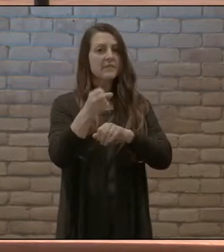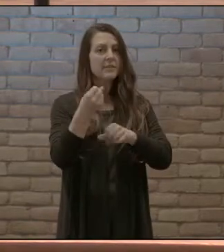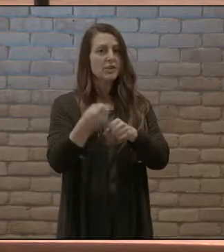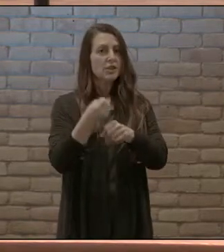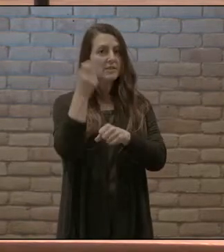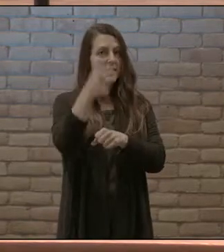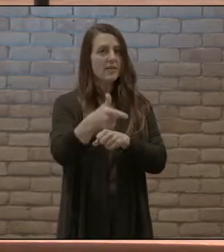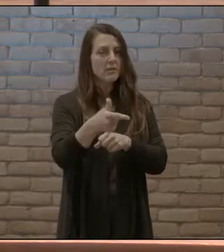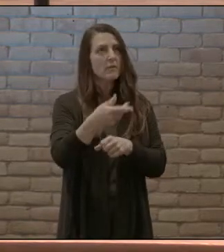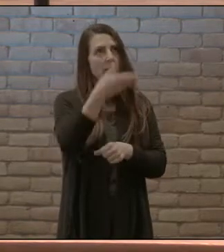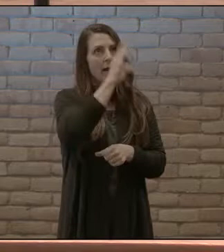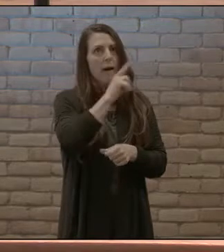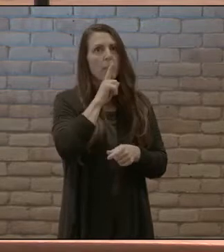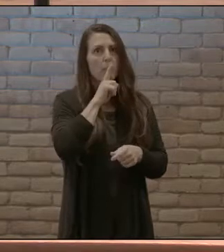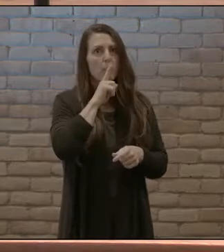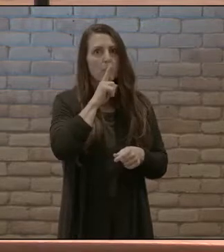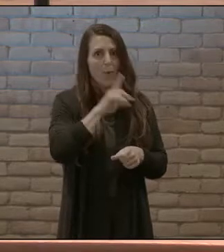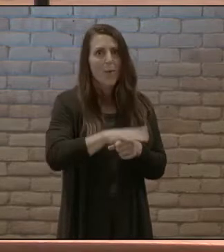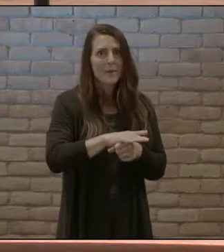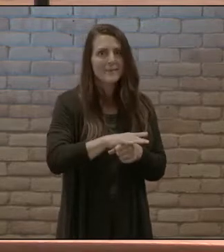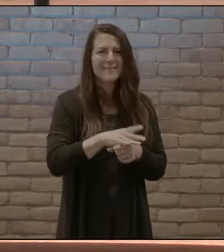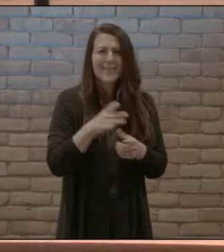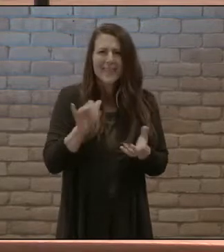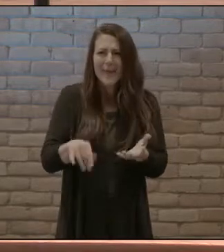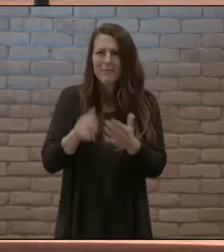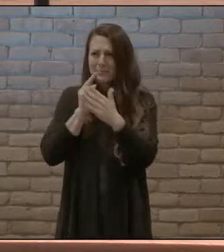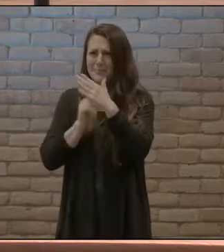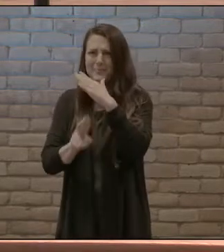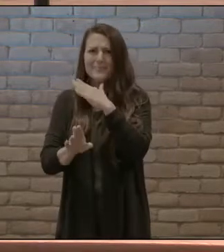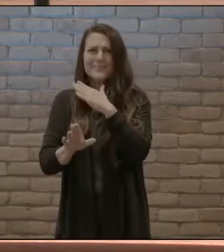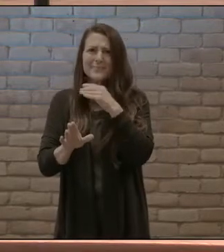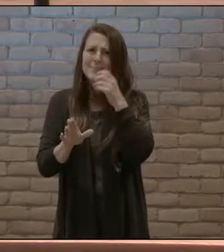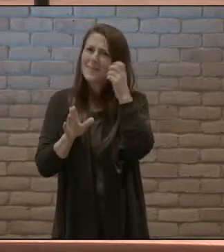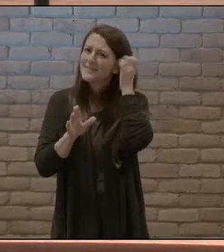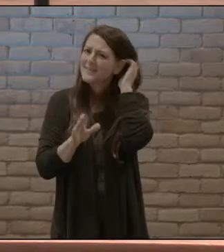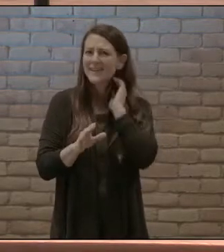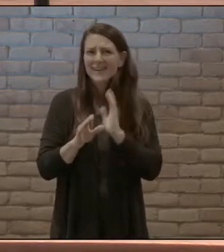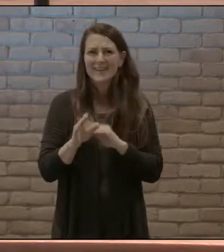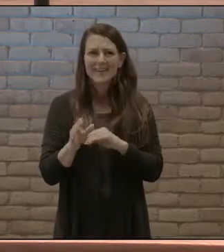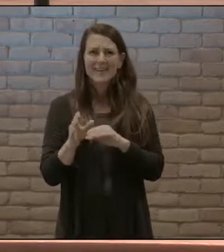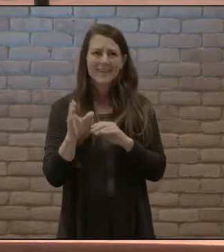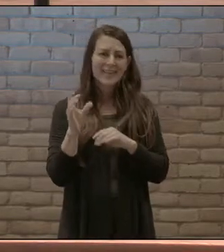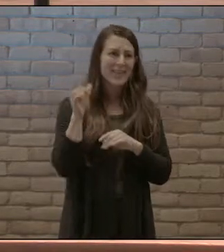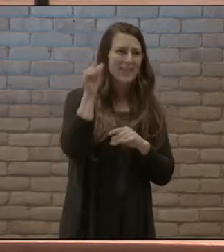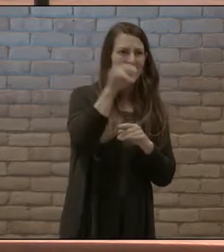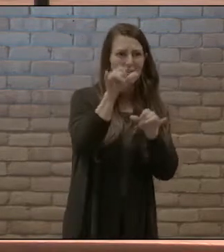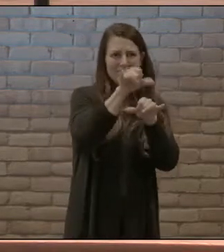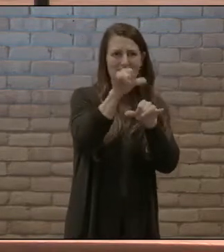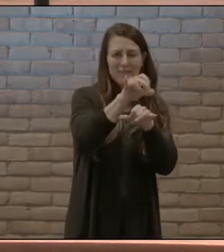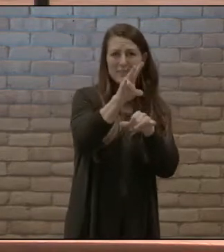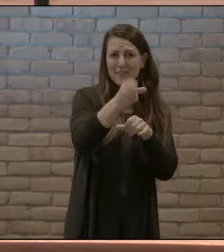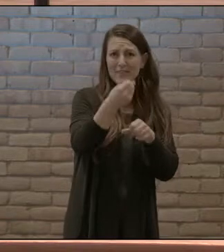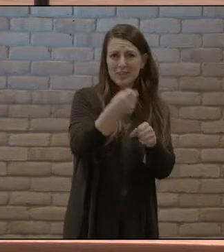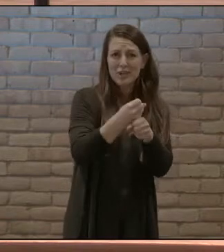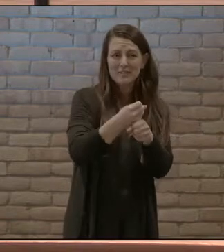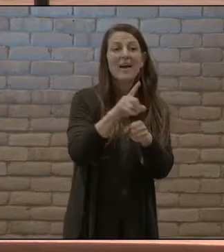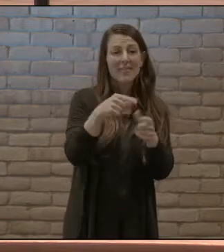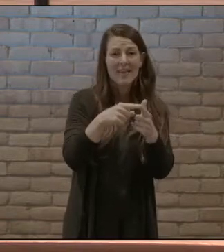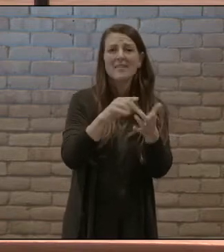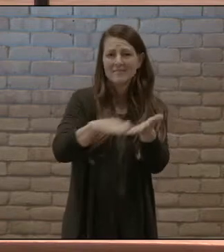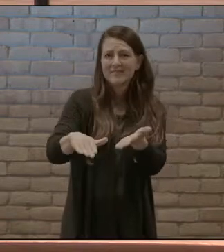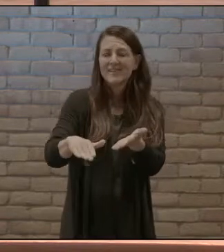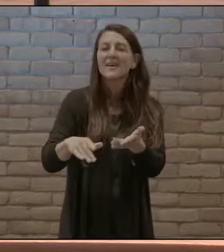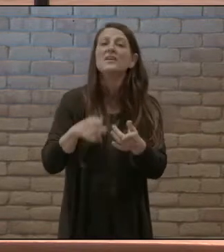promised, I mean, talk about a prophecy, right? They went away for 70, and then they were given their freedom. And they went